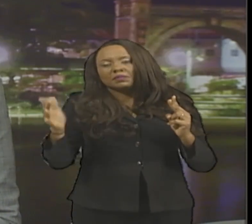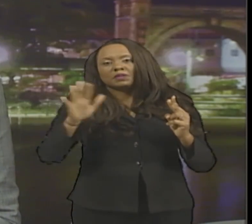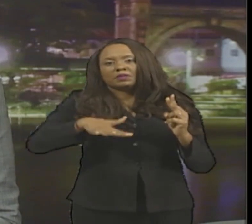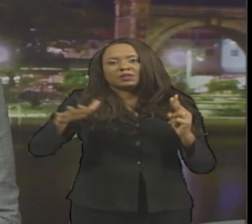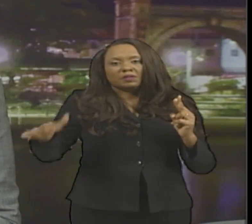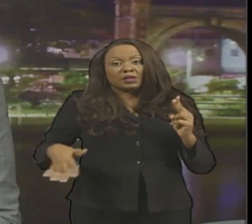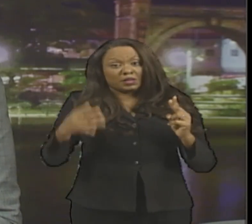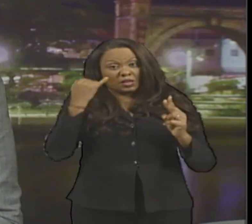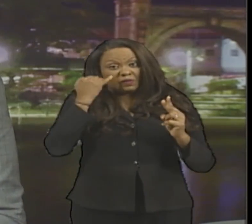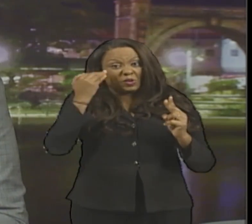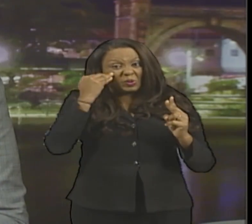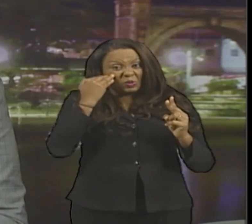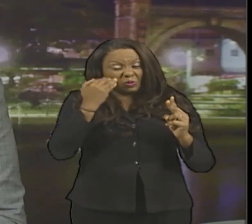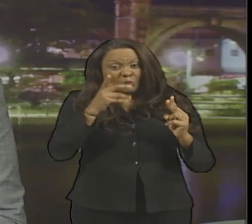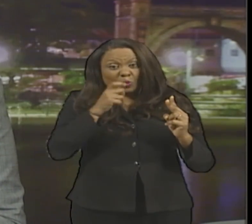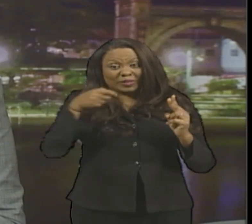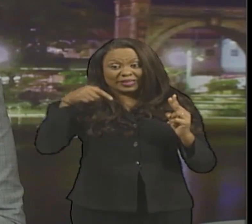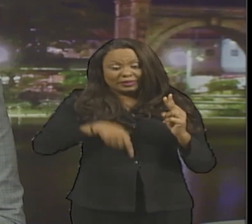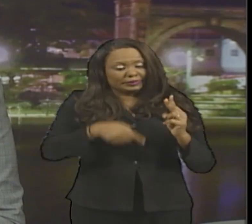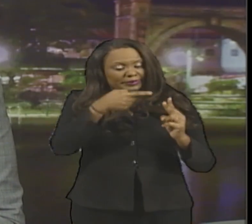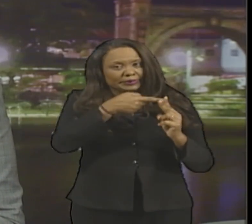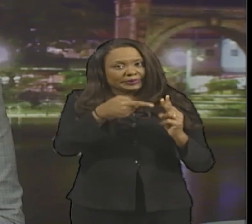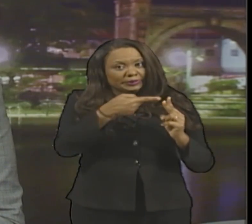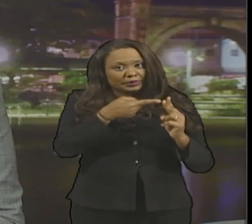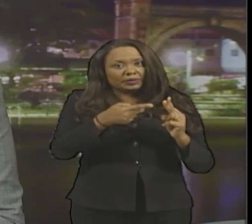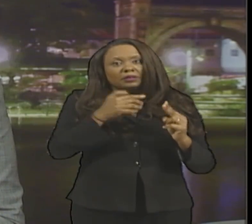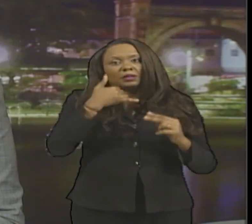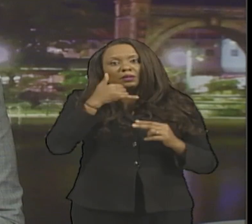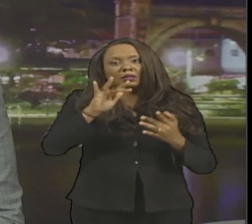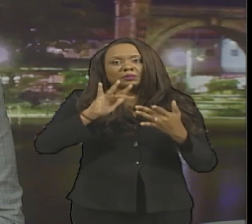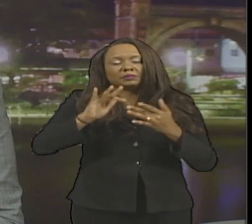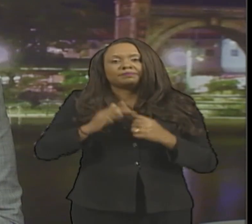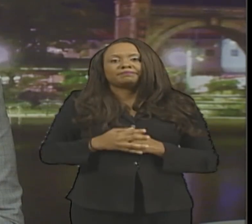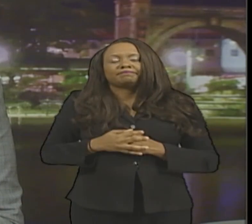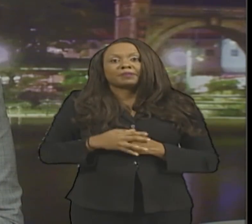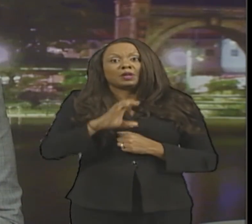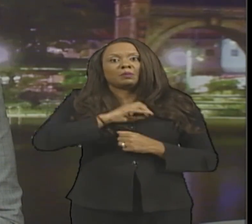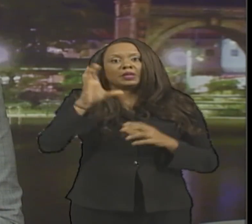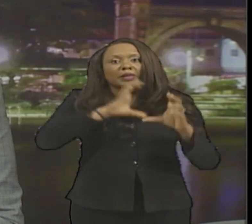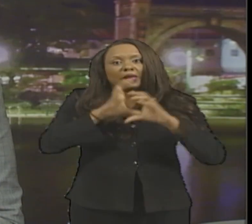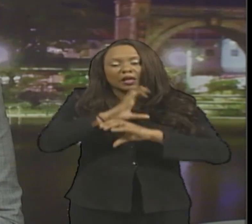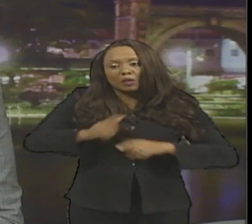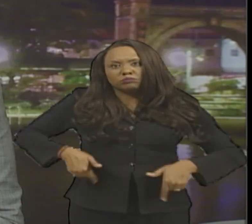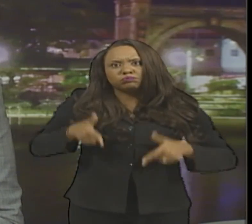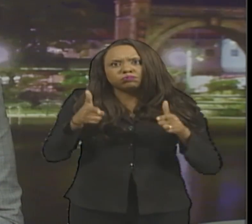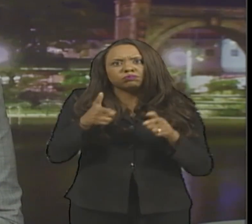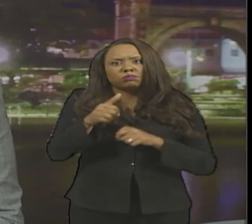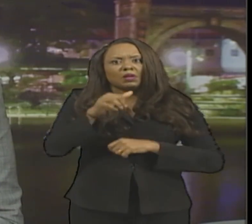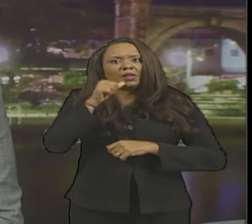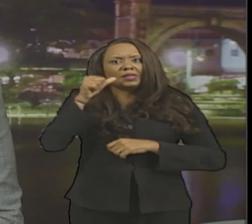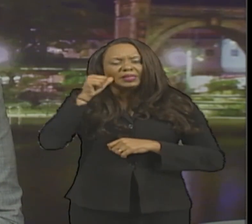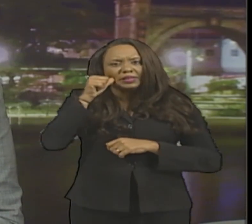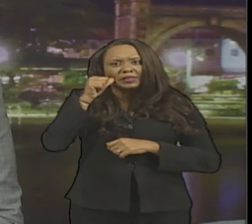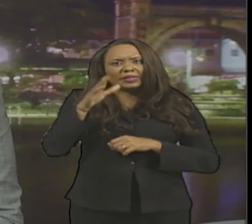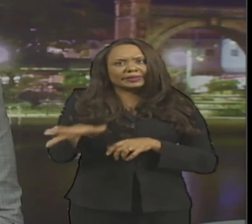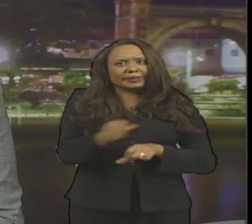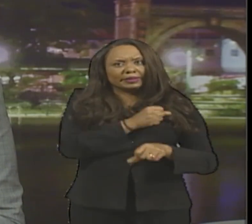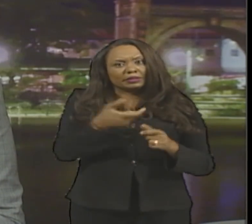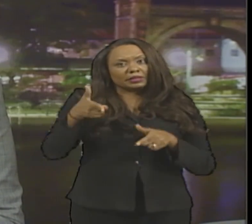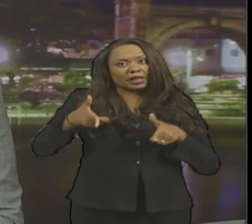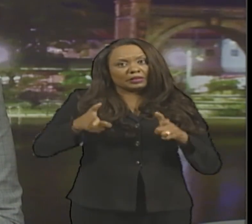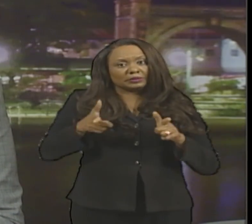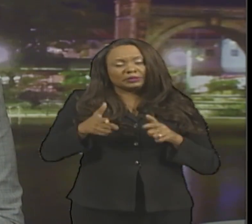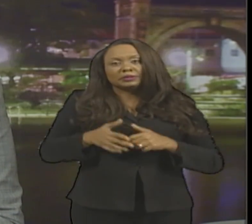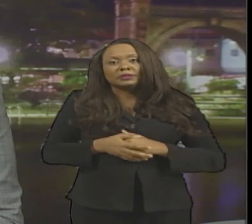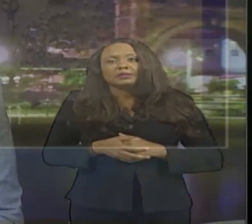1-800-8477. Well, 3 firearms were taken off the streets following a police operation over the weekend. It was conducted by the Southern Division